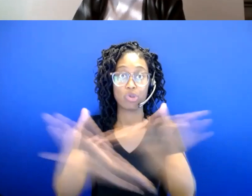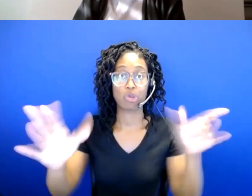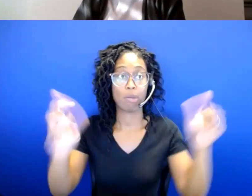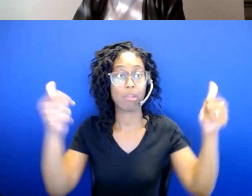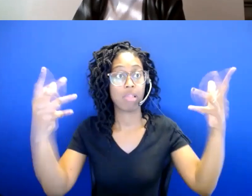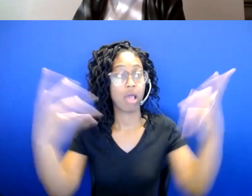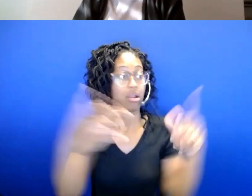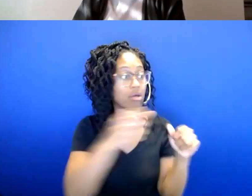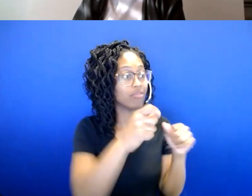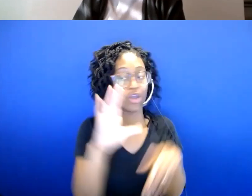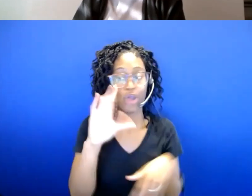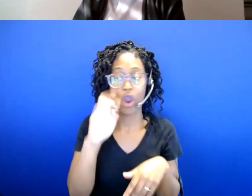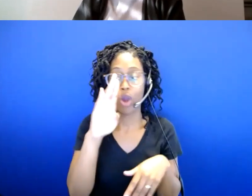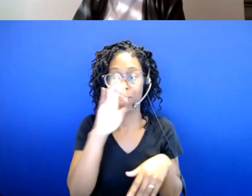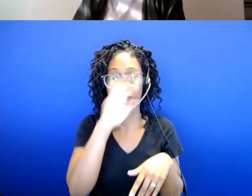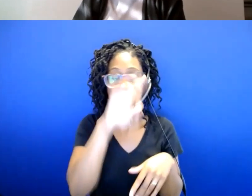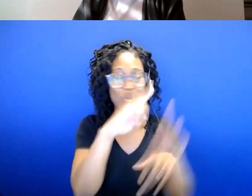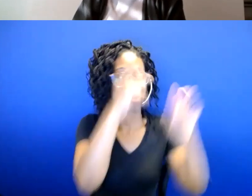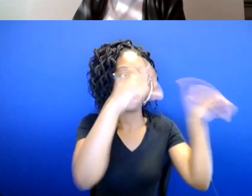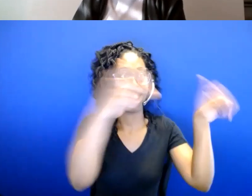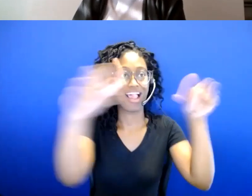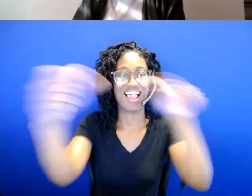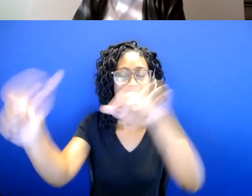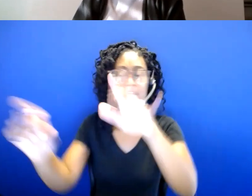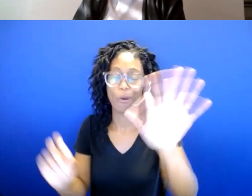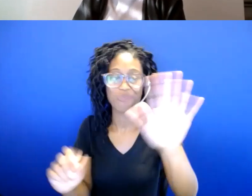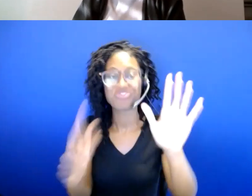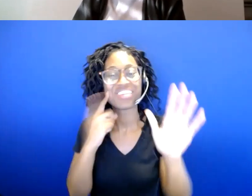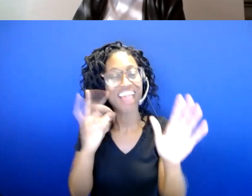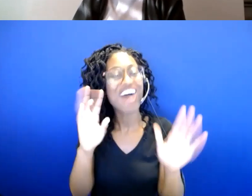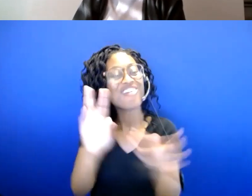that's the upside when we see you again in San Diego.